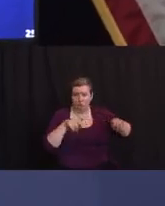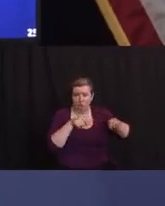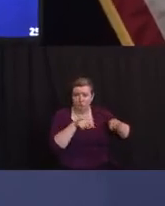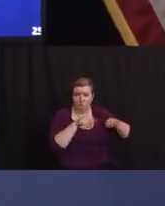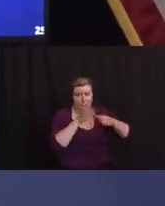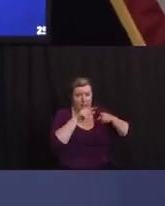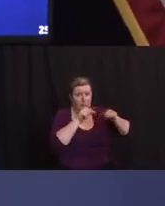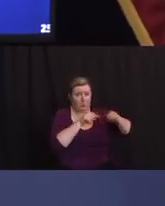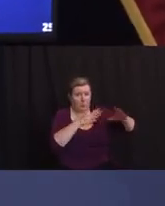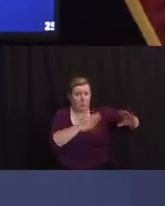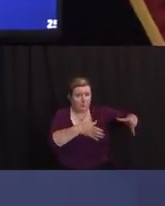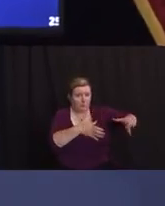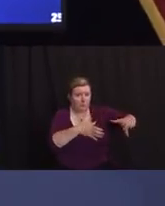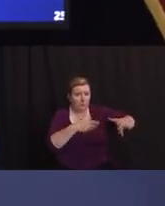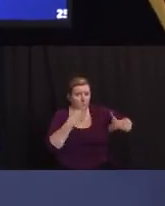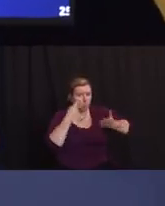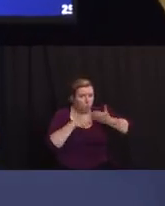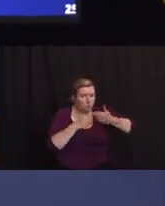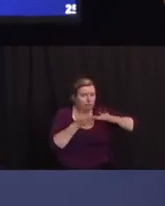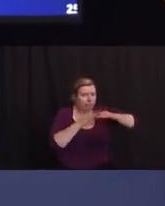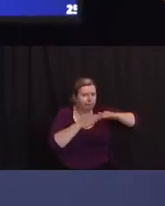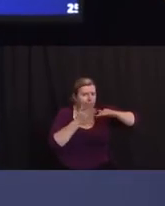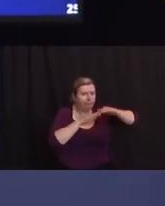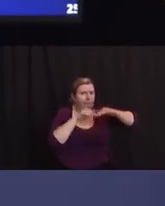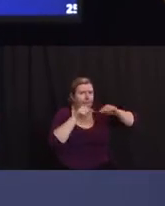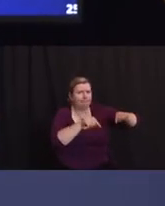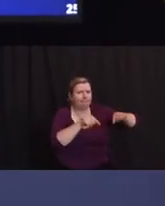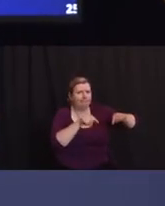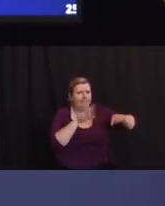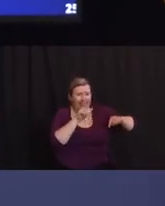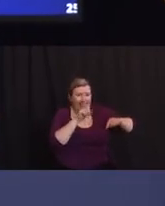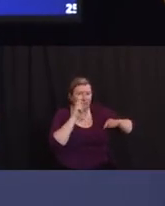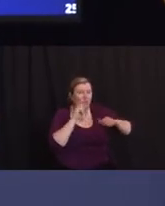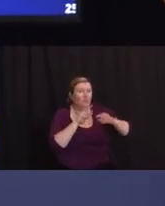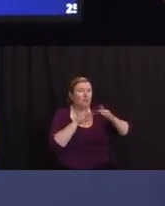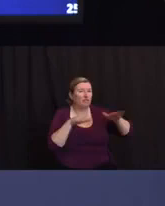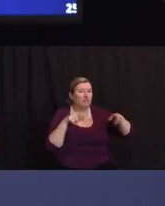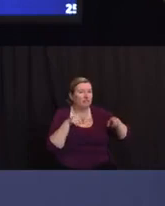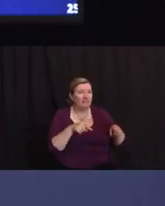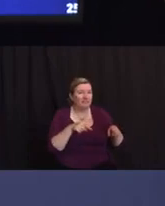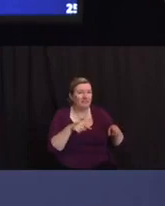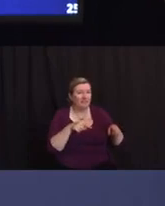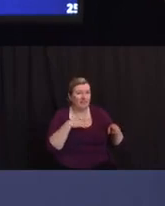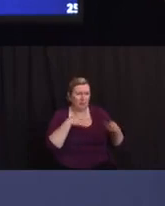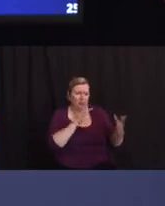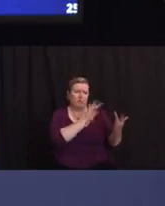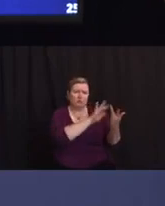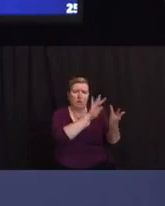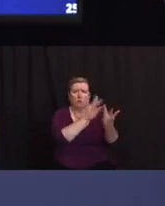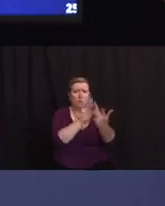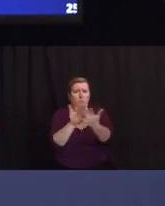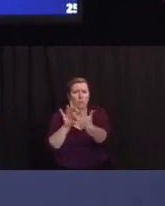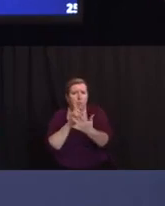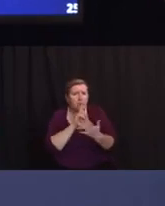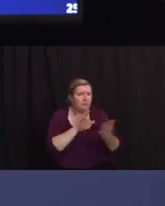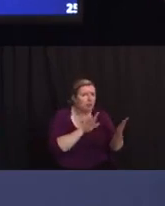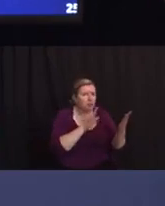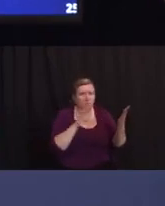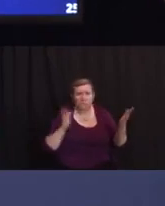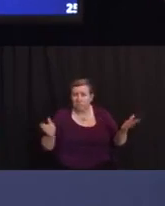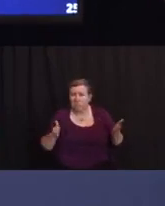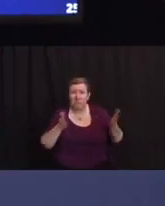if we see increases in cases for children, we'll be reaching out to make sure to really amp up